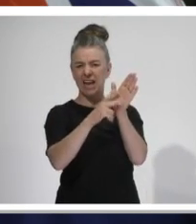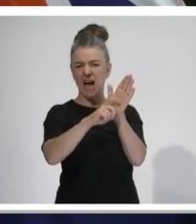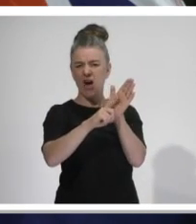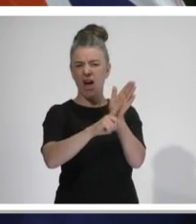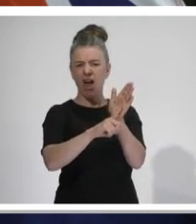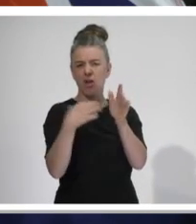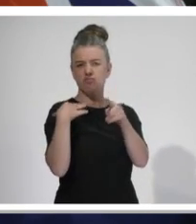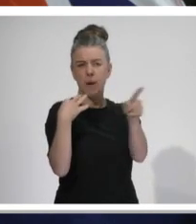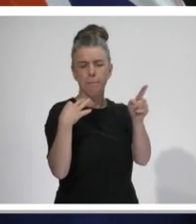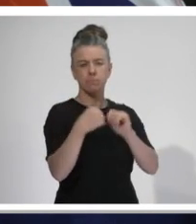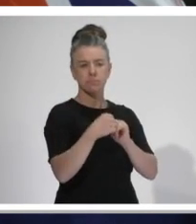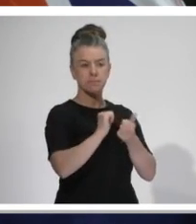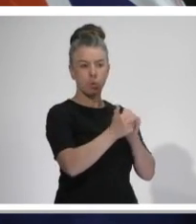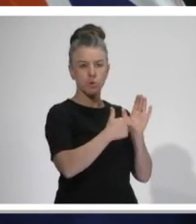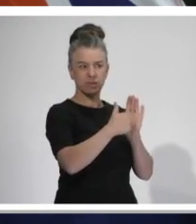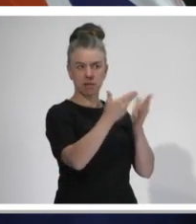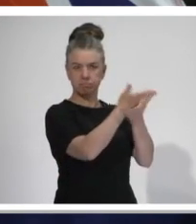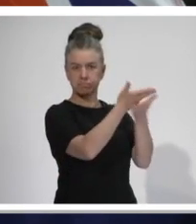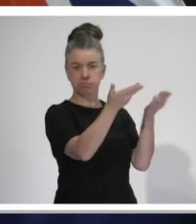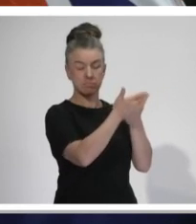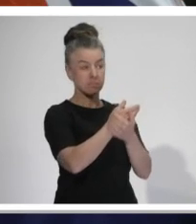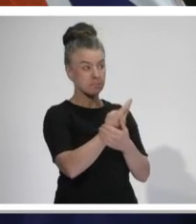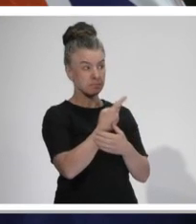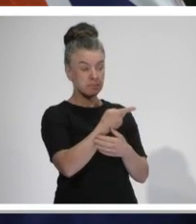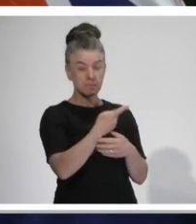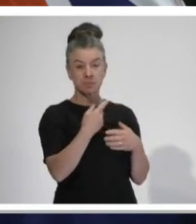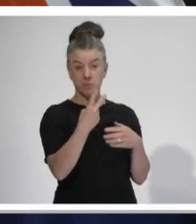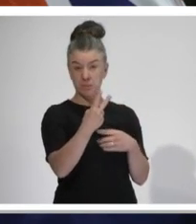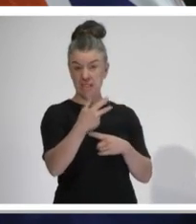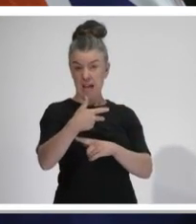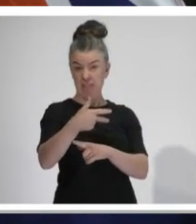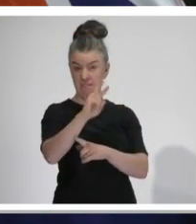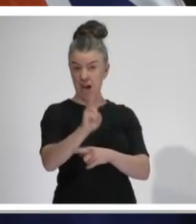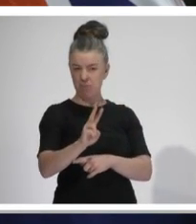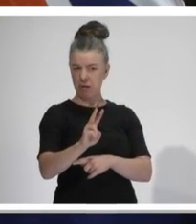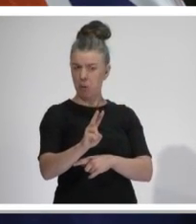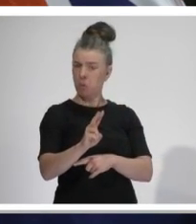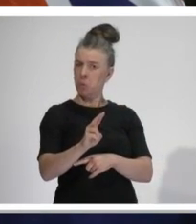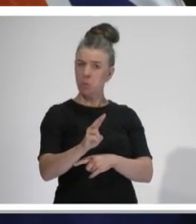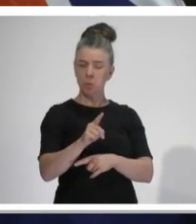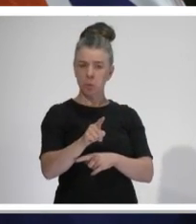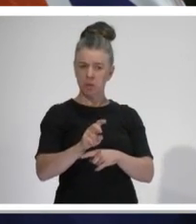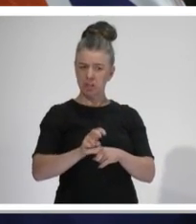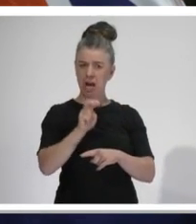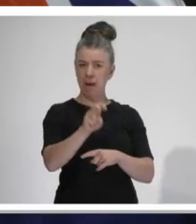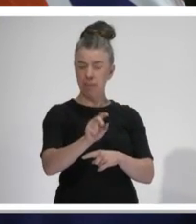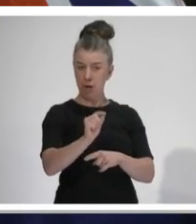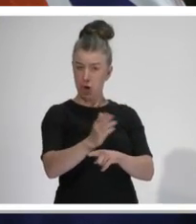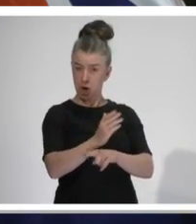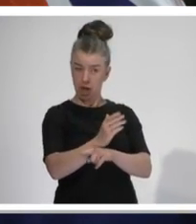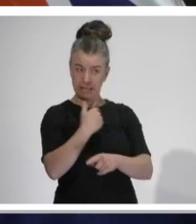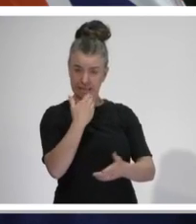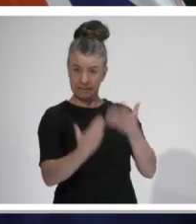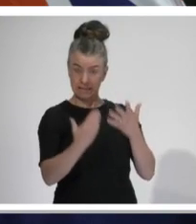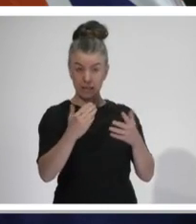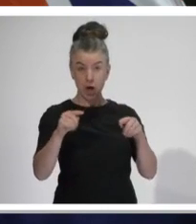and Sport New Zealand. Look, that sounds like a very ambitious date to me to start a competition up, and no doubt